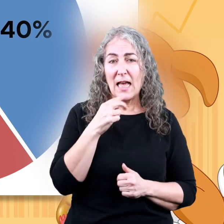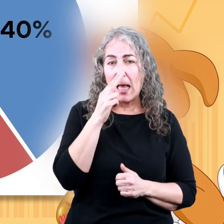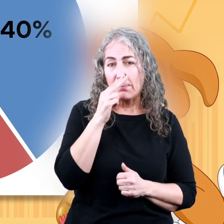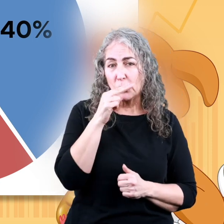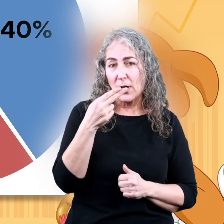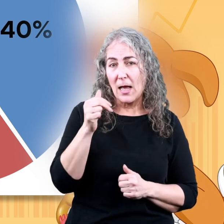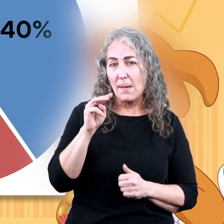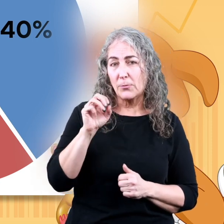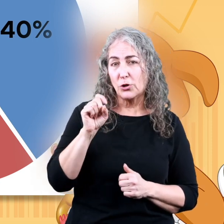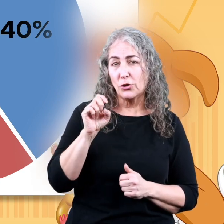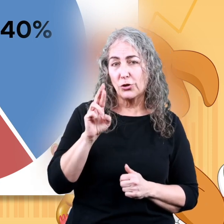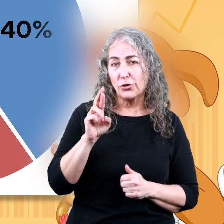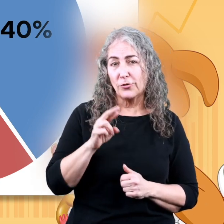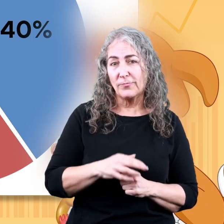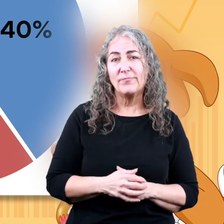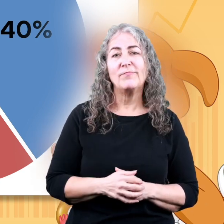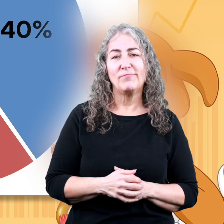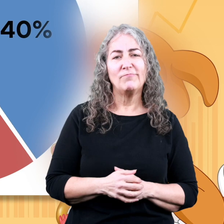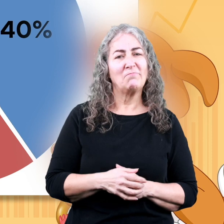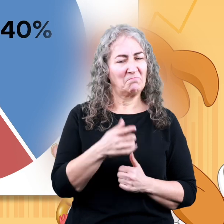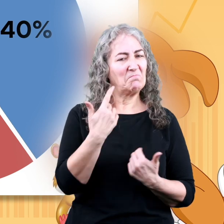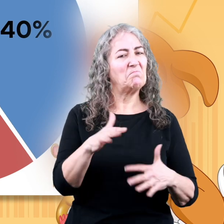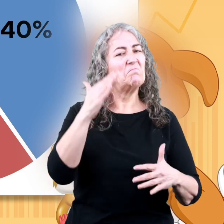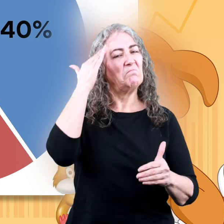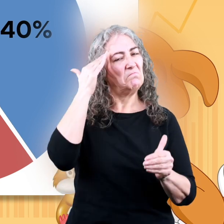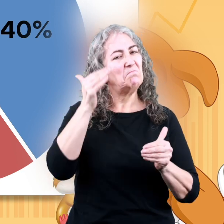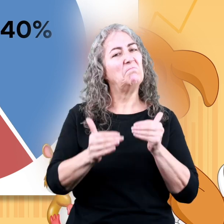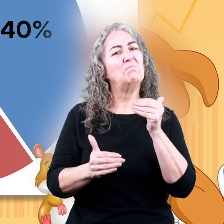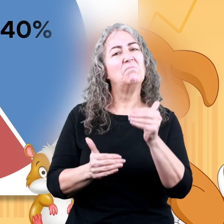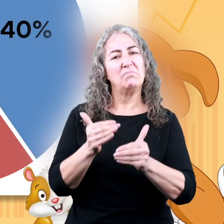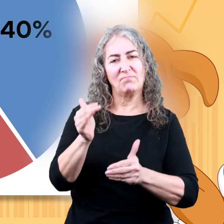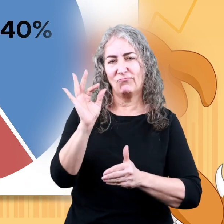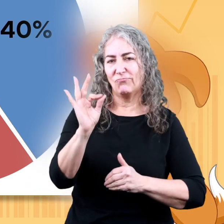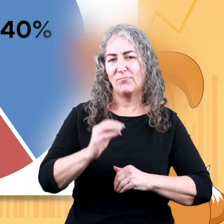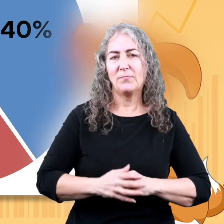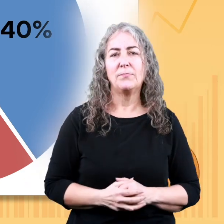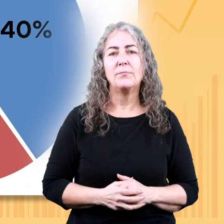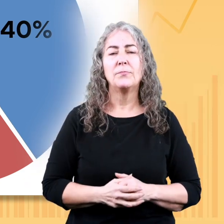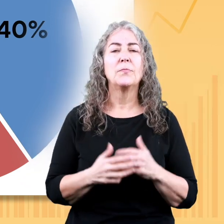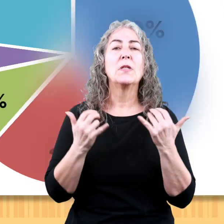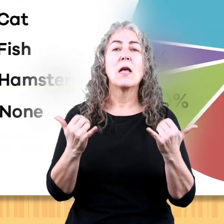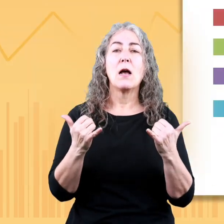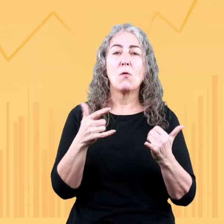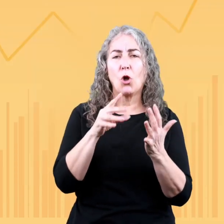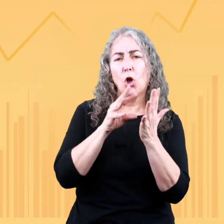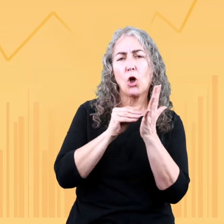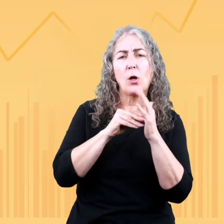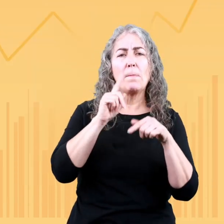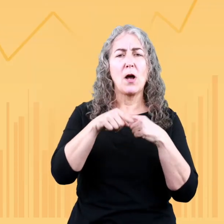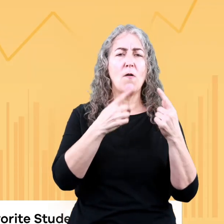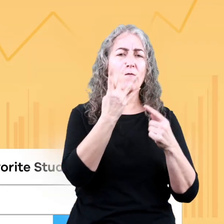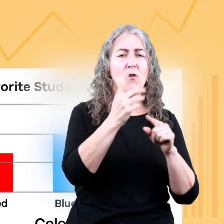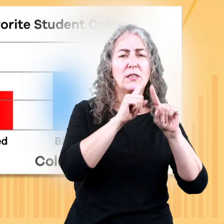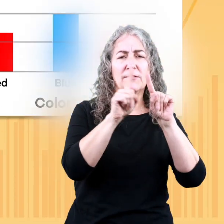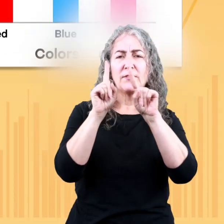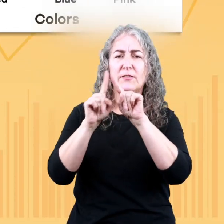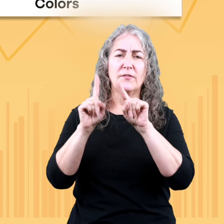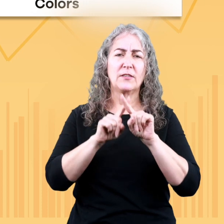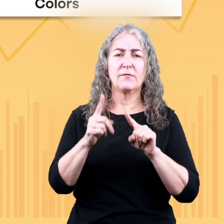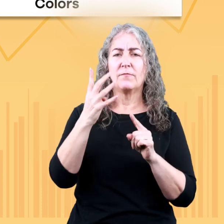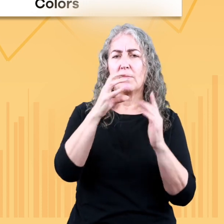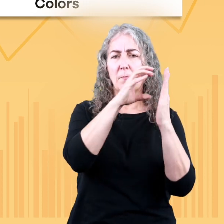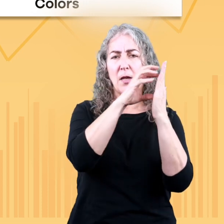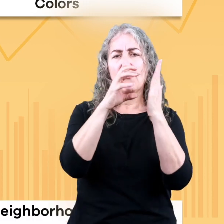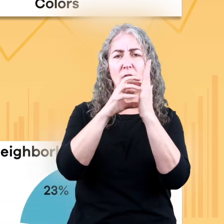I bet you said hamster! You're getting the hang of this! Now that you have learned about 4